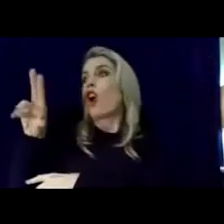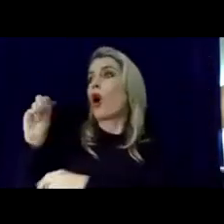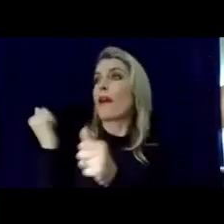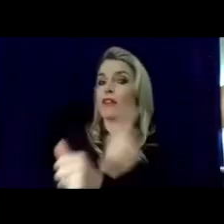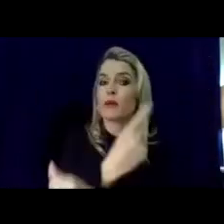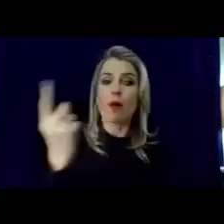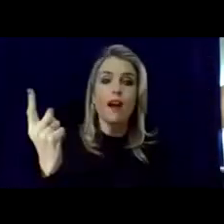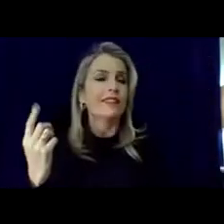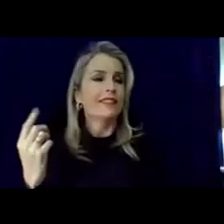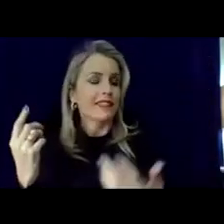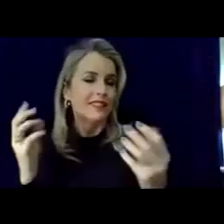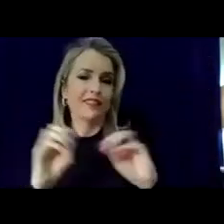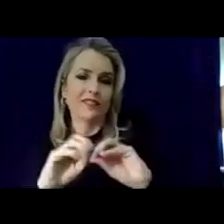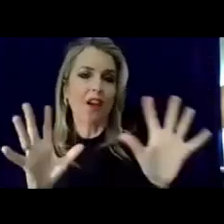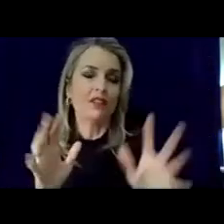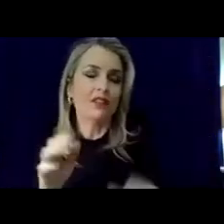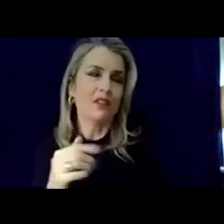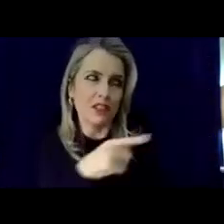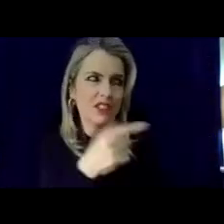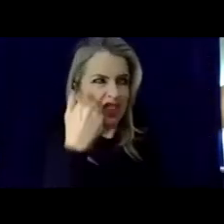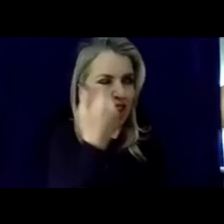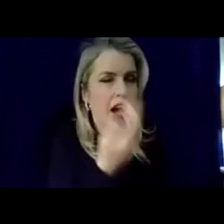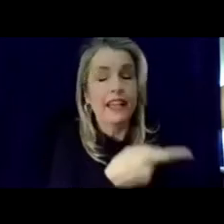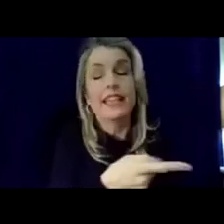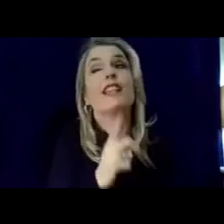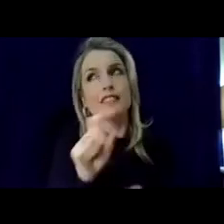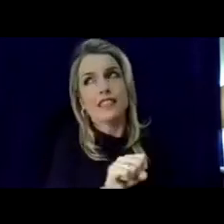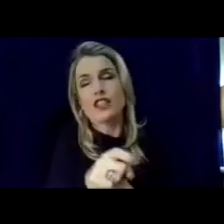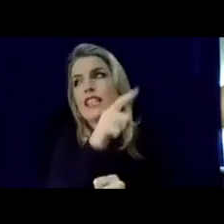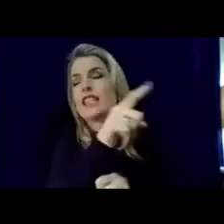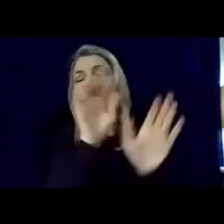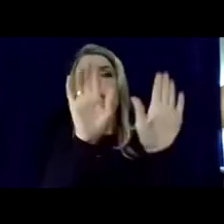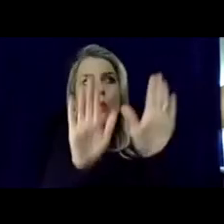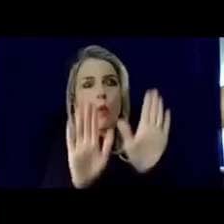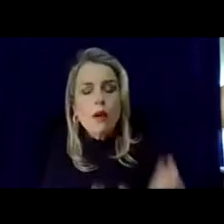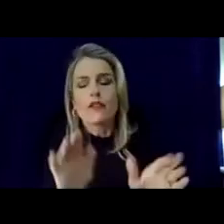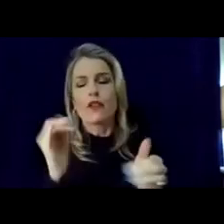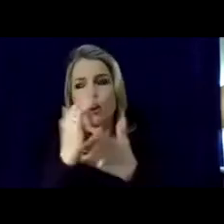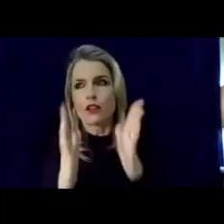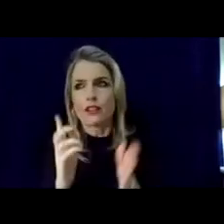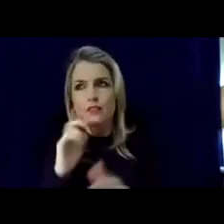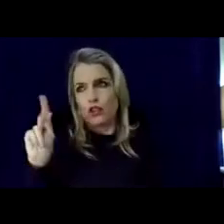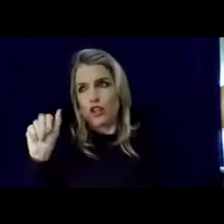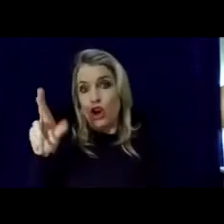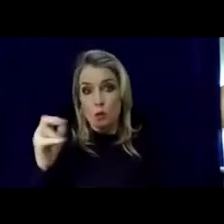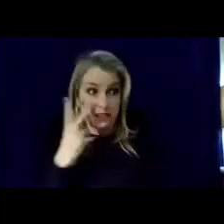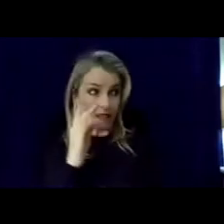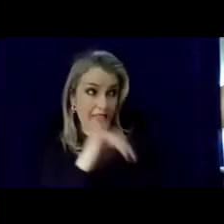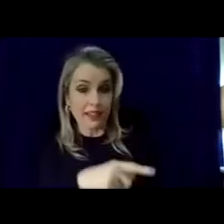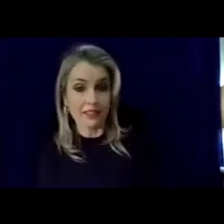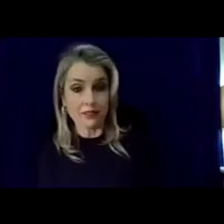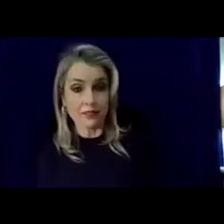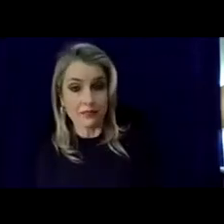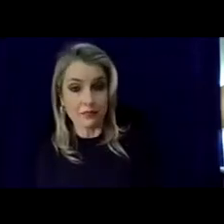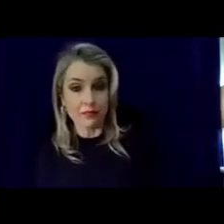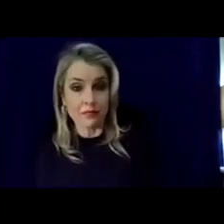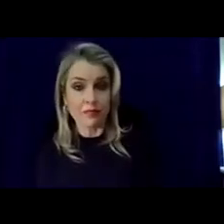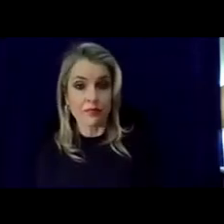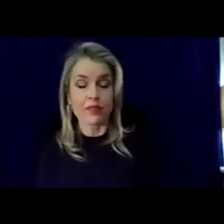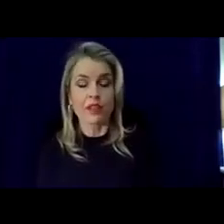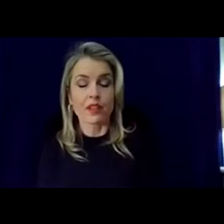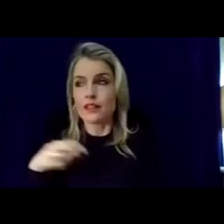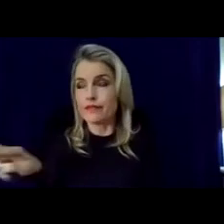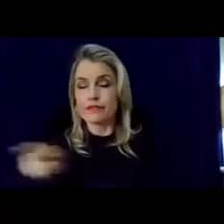everyone. Ah, he's being shy. He's actually an incredible artist. You see that? She motions